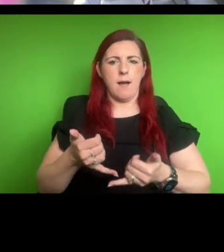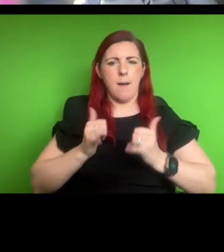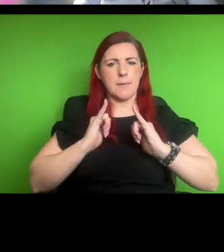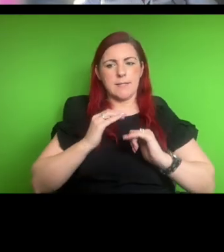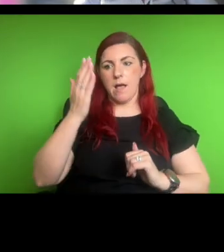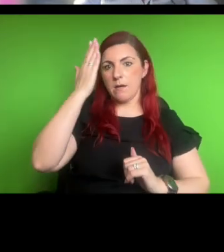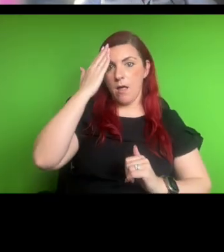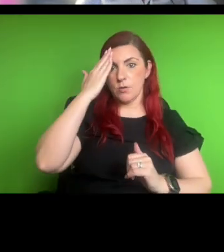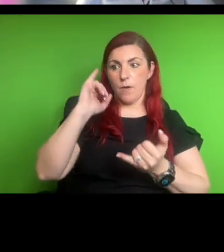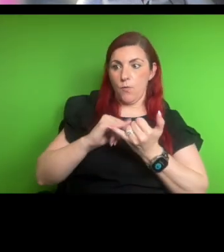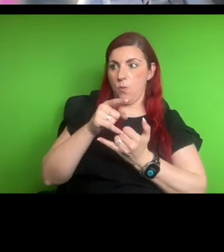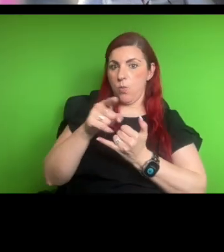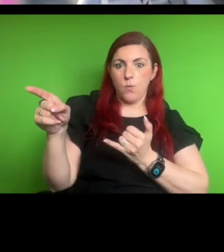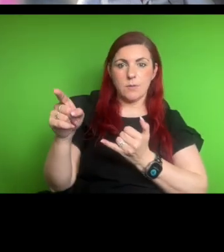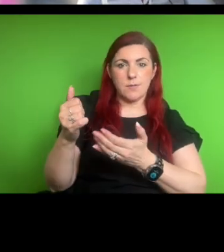personnel.